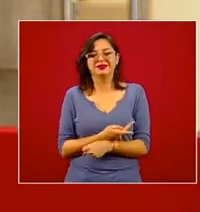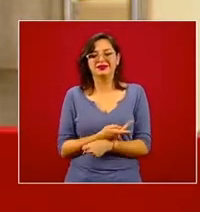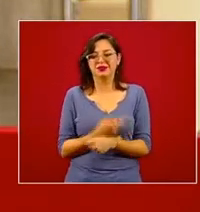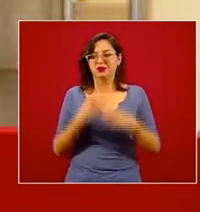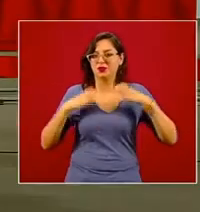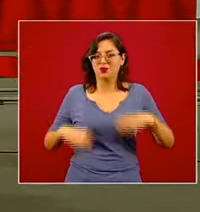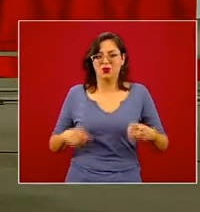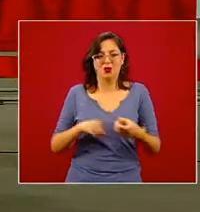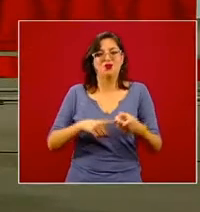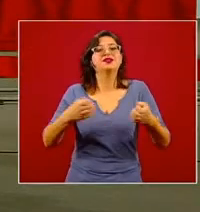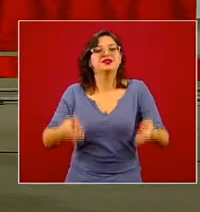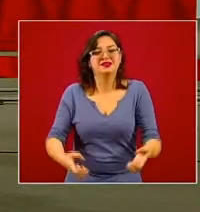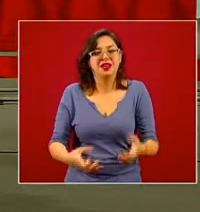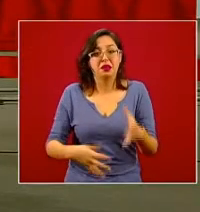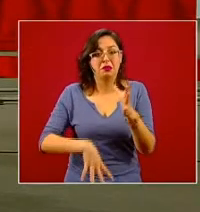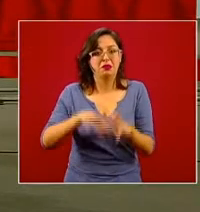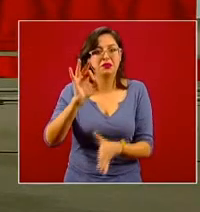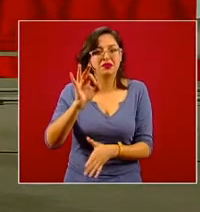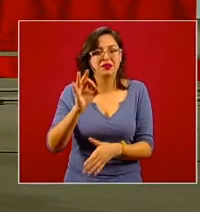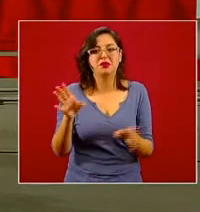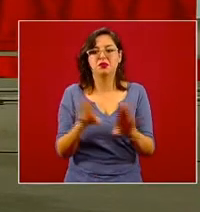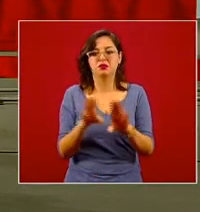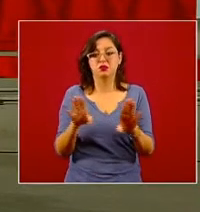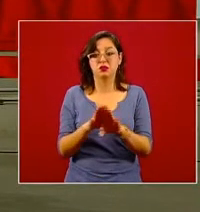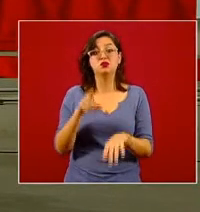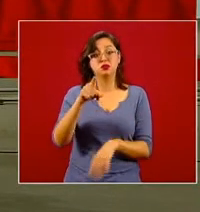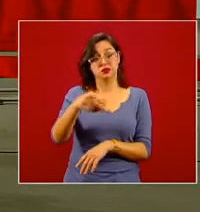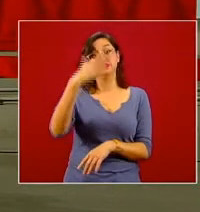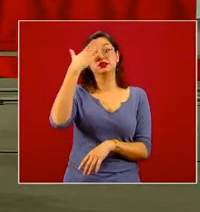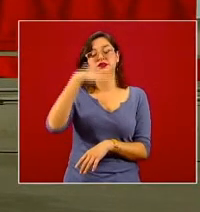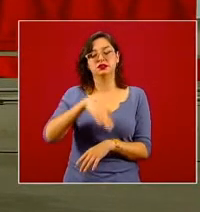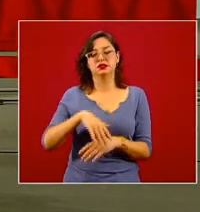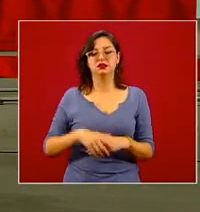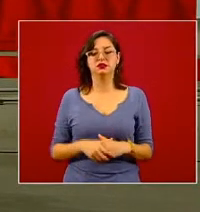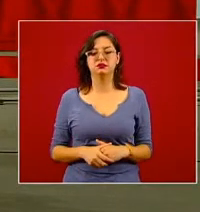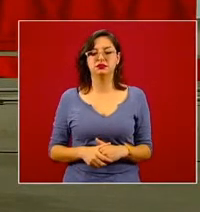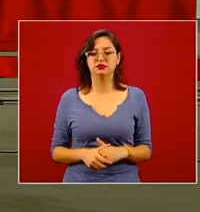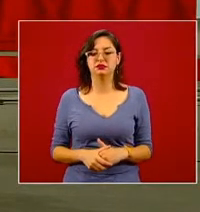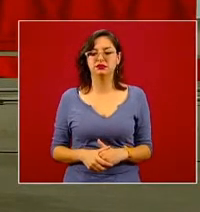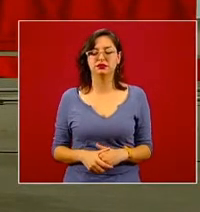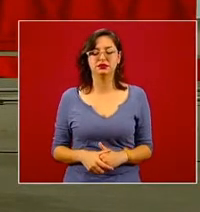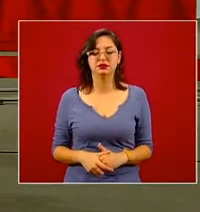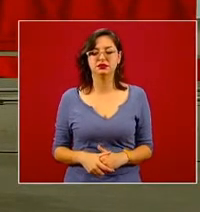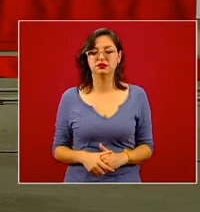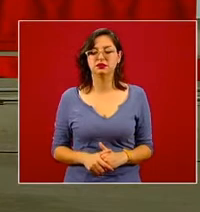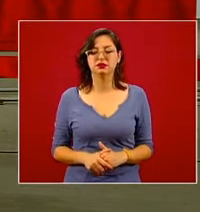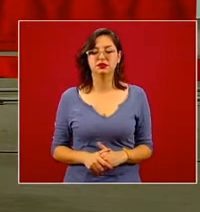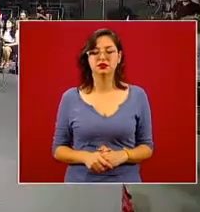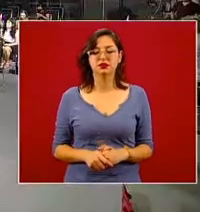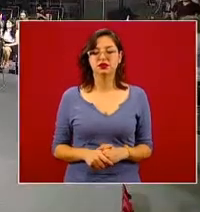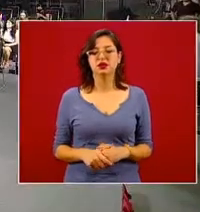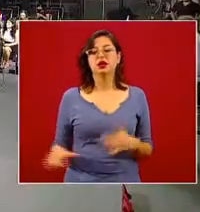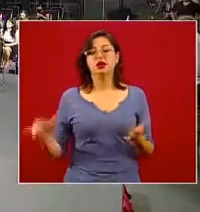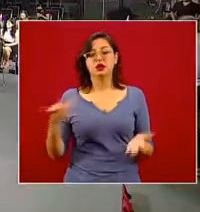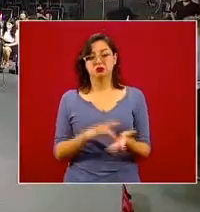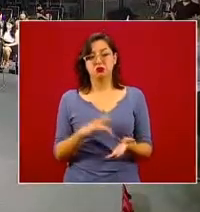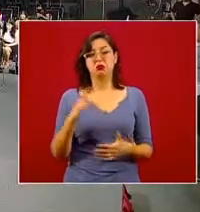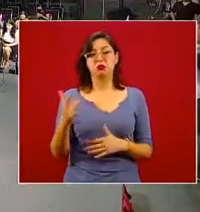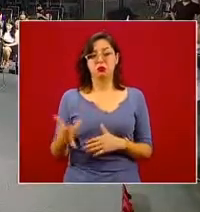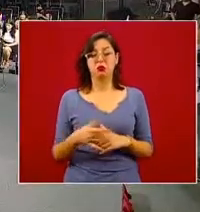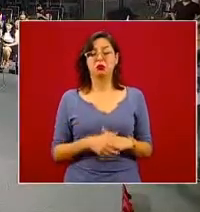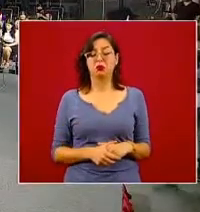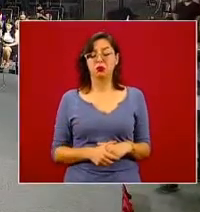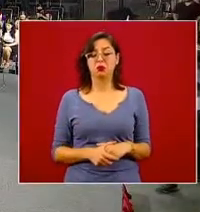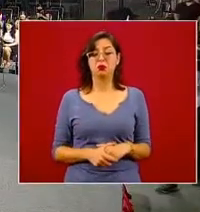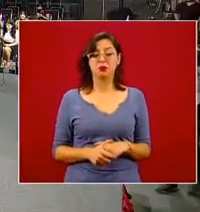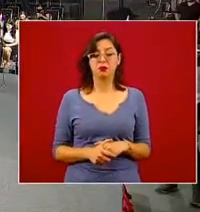No What sé are si the ustedes flaws tengan that would need to be conocimiento de este corrected caso in order o qué to es lo que se tendría que hacer ahorita. prevent it? And of Gracias course, por la what pregunta. Sí, I don't know verdad if es que you know planteamos about